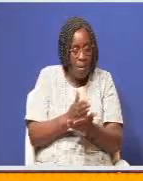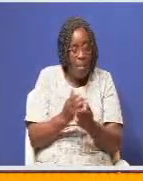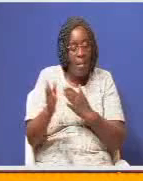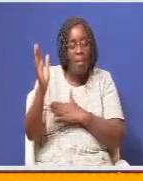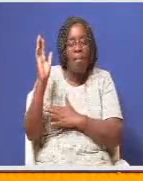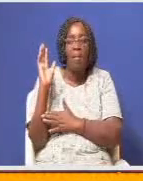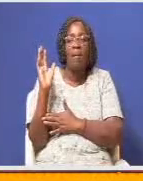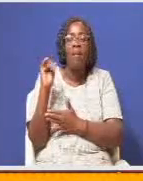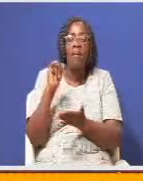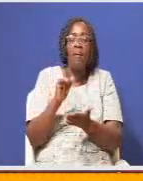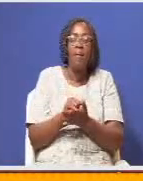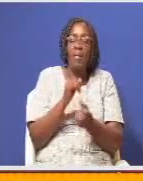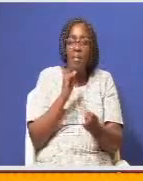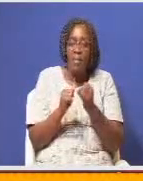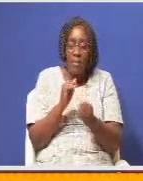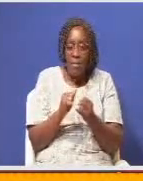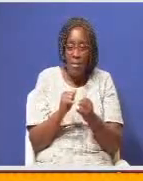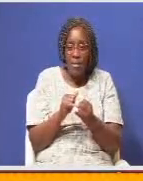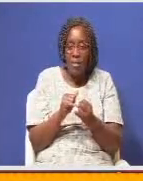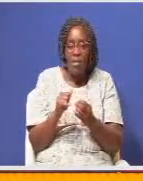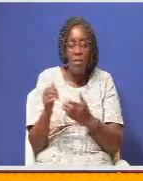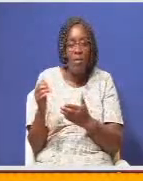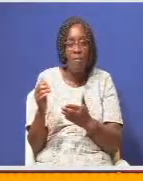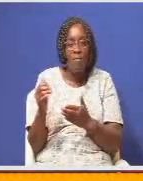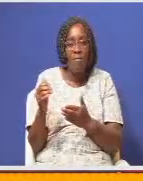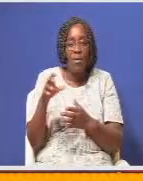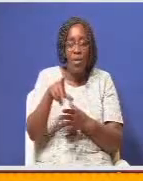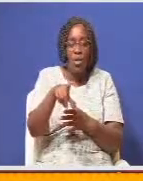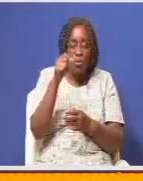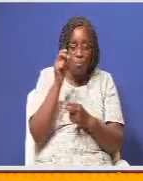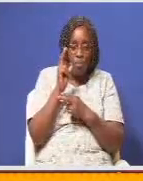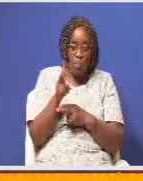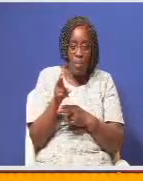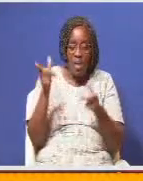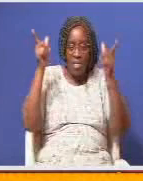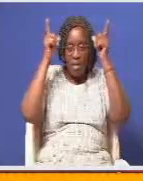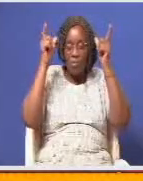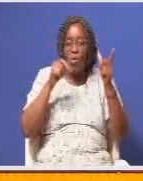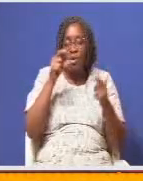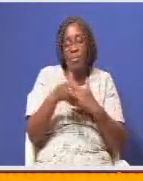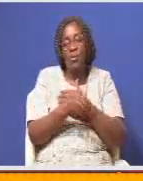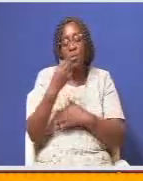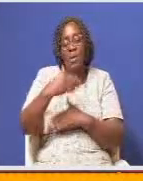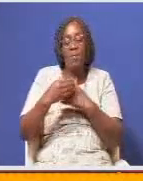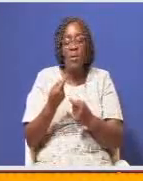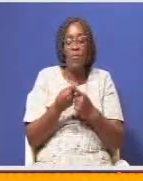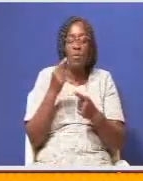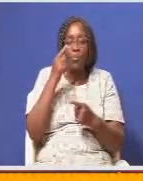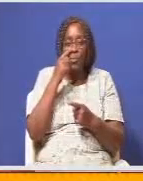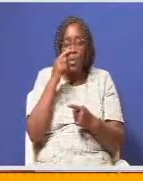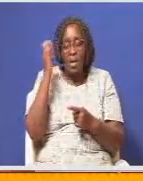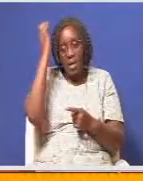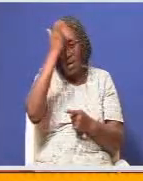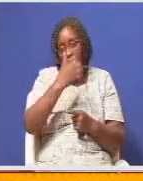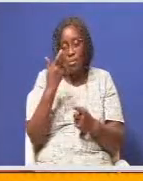security? That if you disarm them as you are doing now, their livestock will not be taken by neighbors from Sudan, Ethiopia, and so on as it has